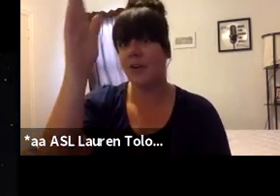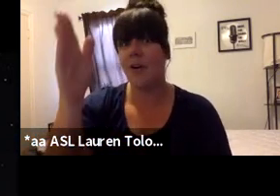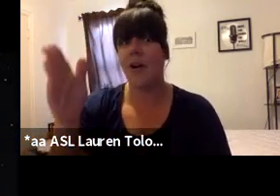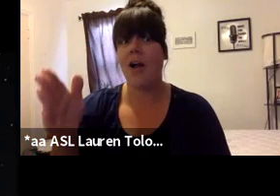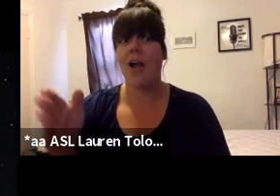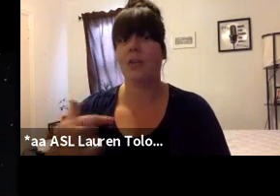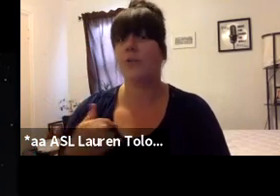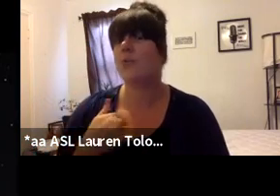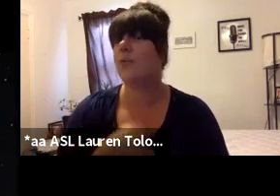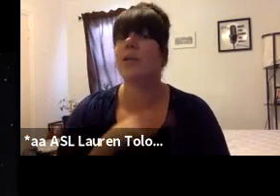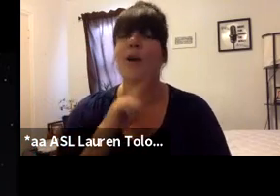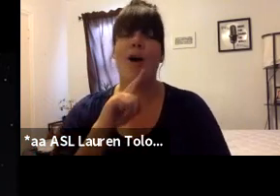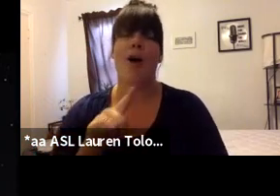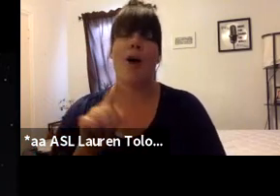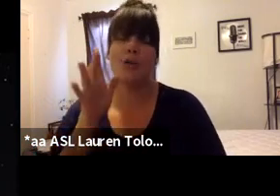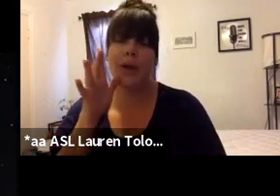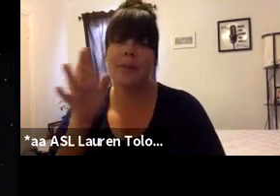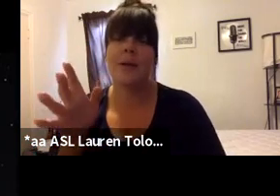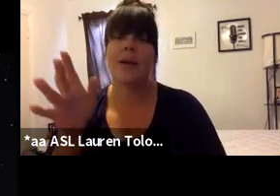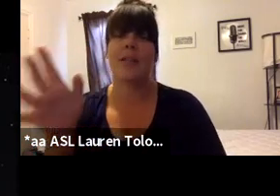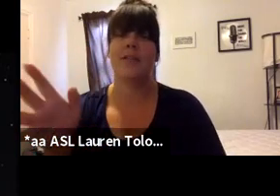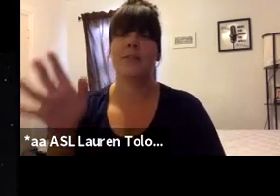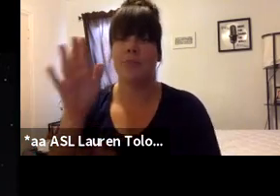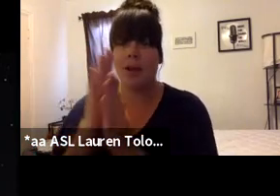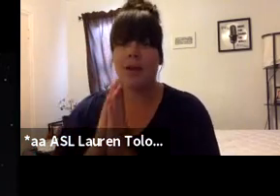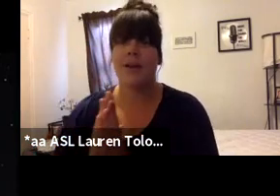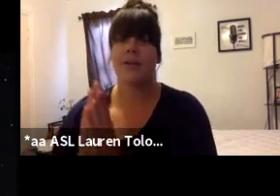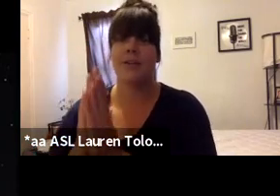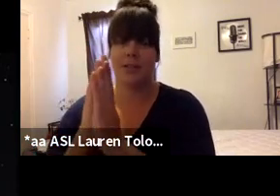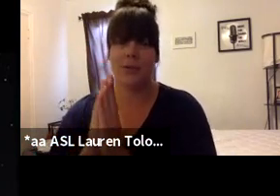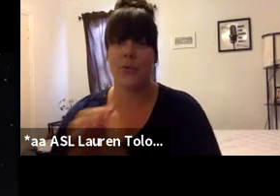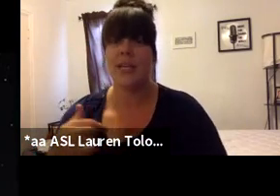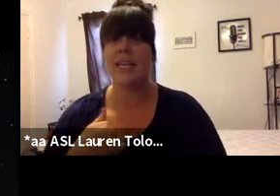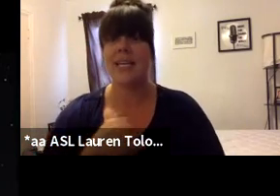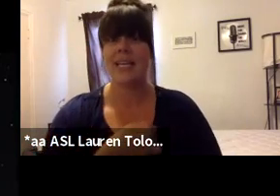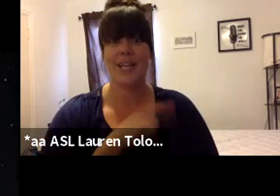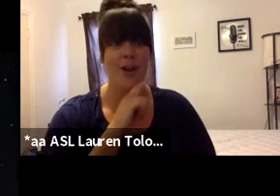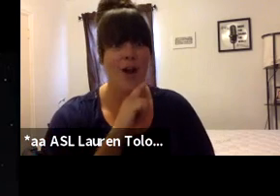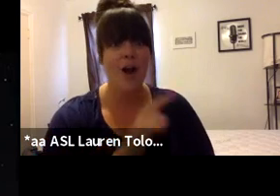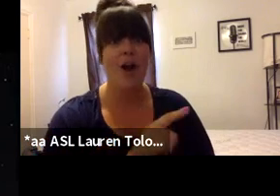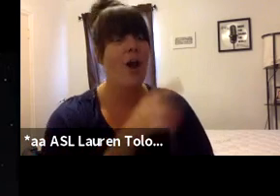We are our grandmother's prayers. And